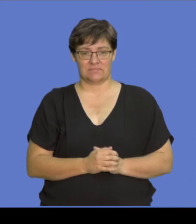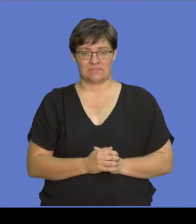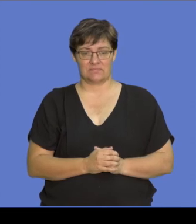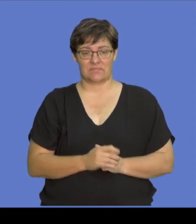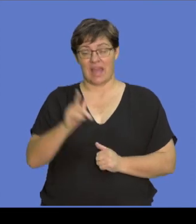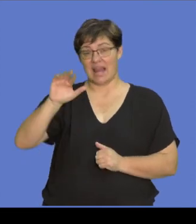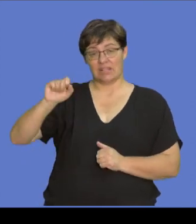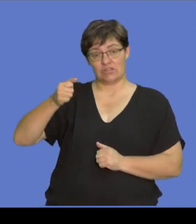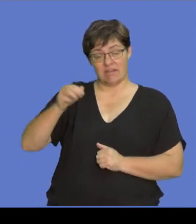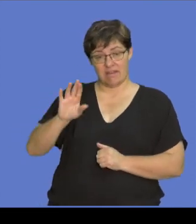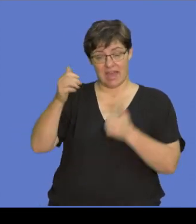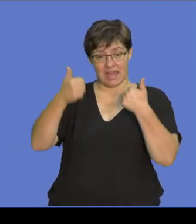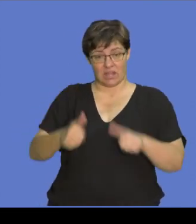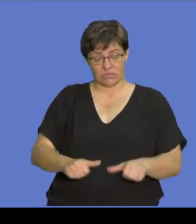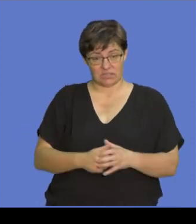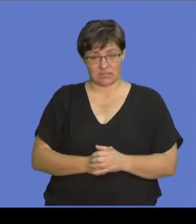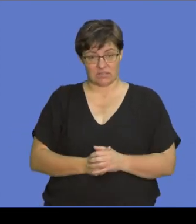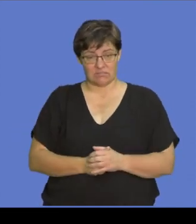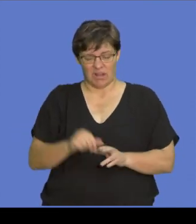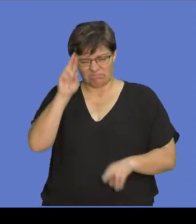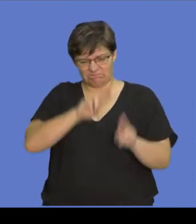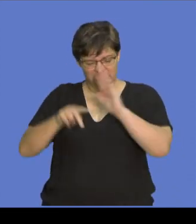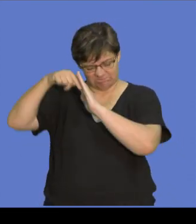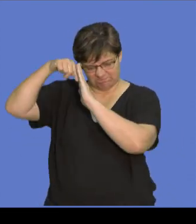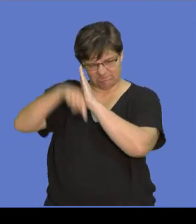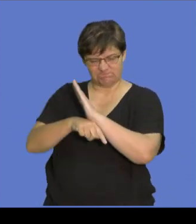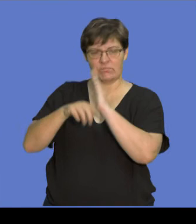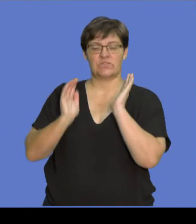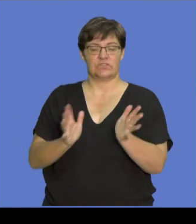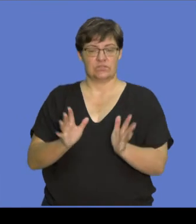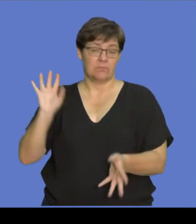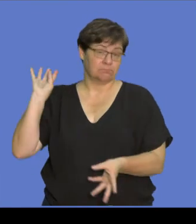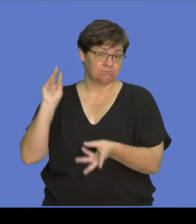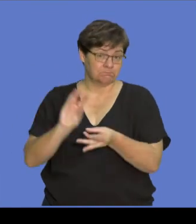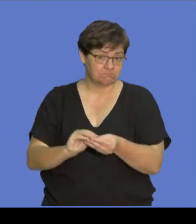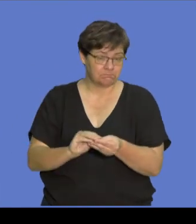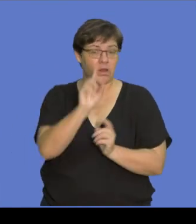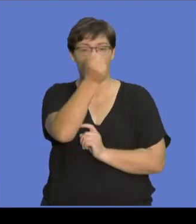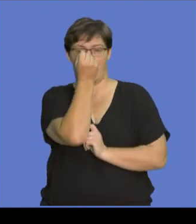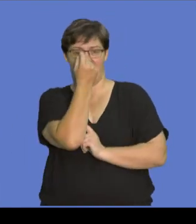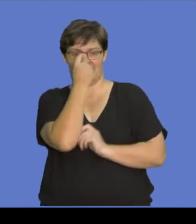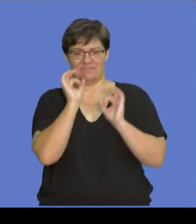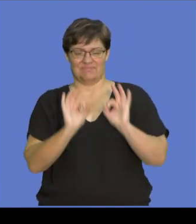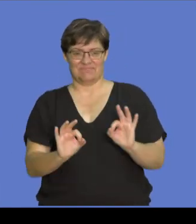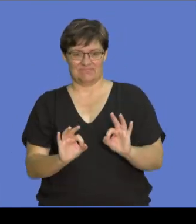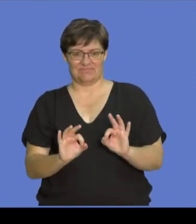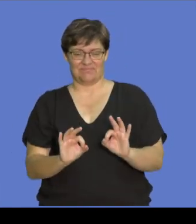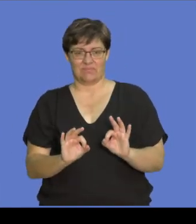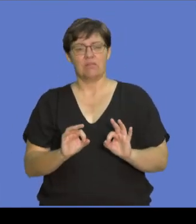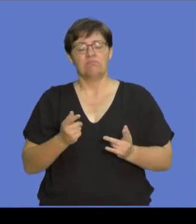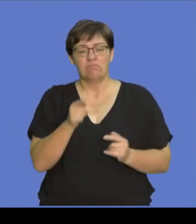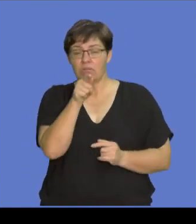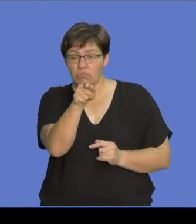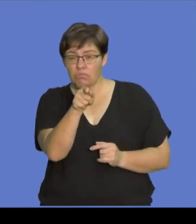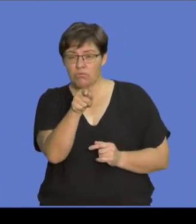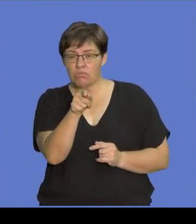ledger accounts, we've done extensive revision on this as well, but we're recapping so that you understand exactly what is expected of